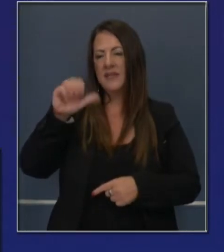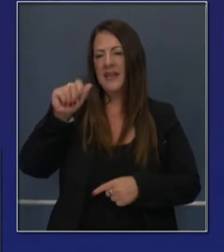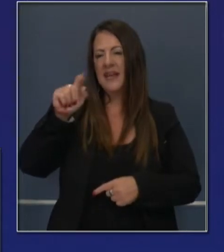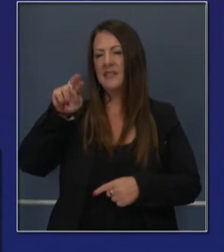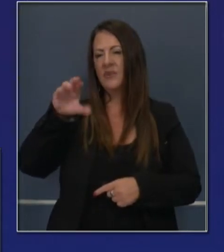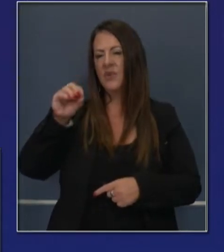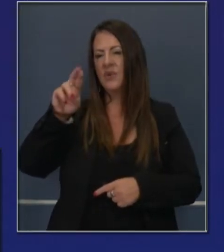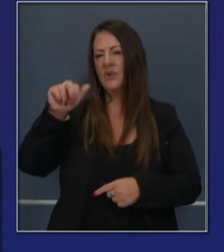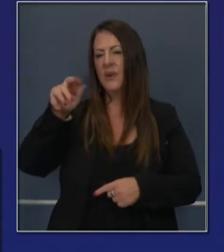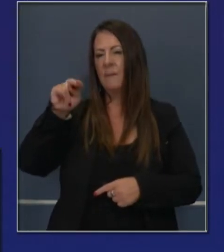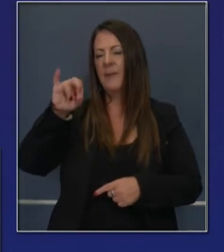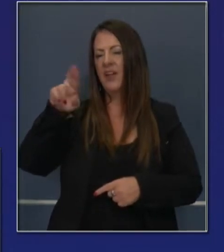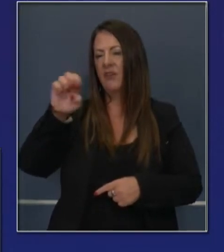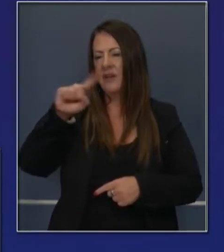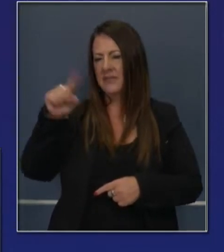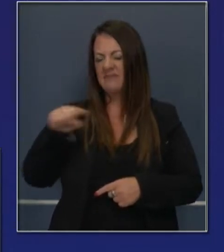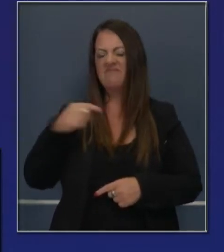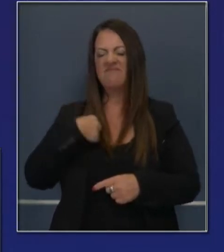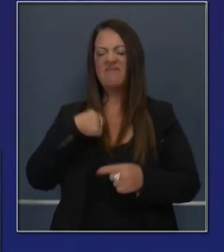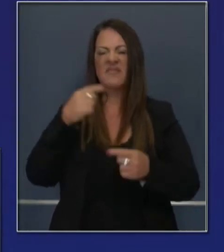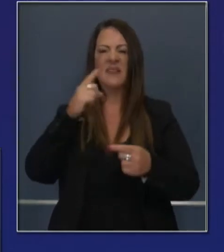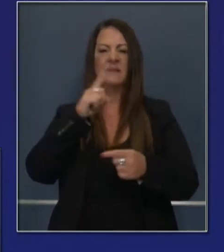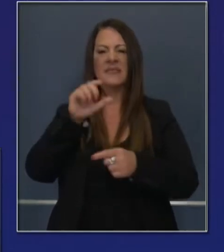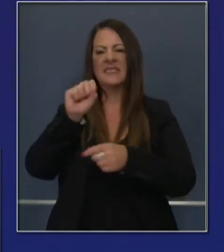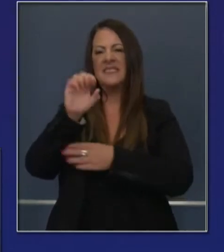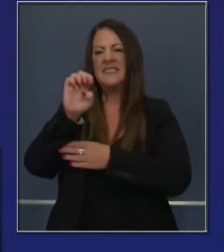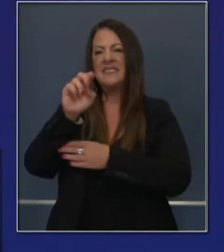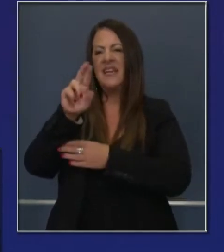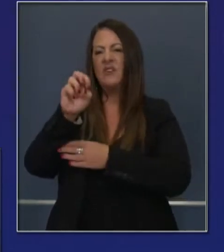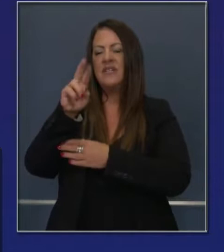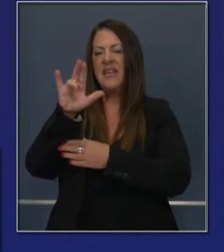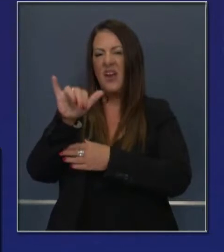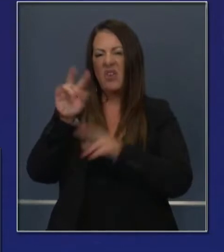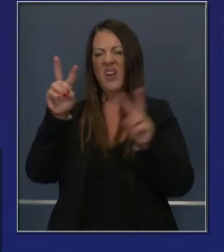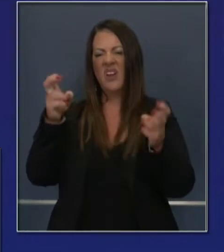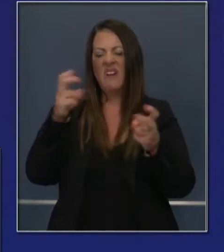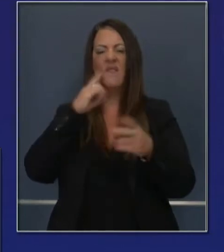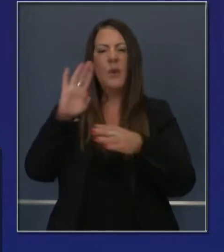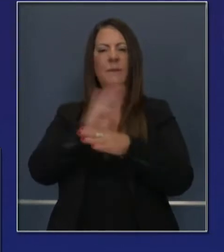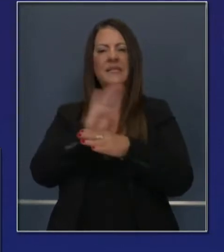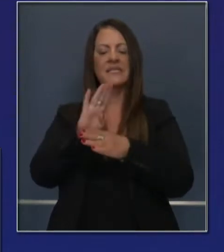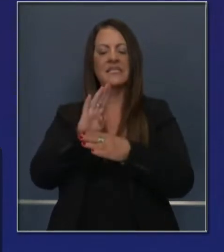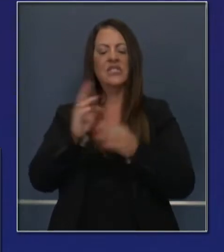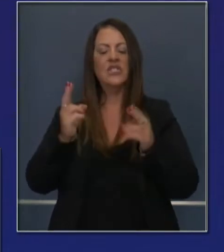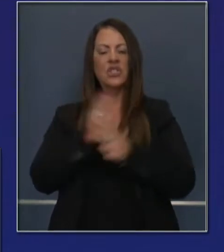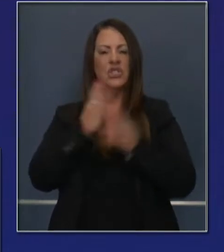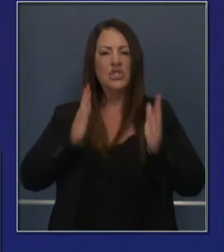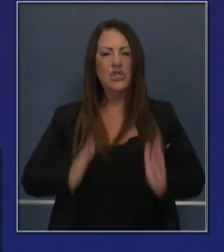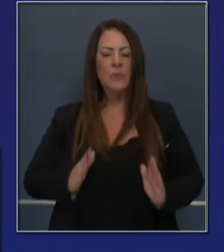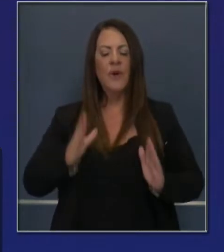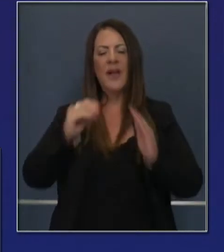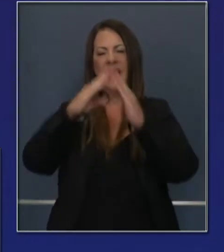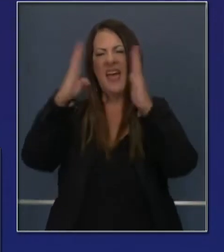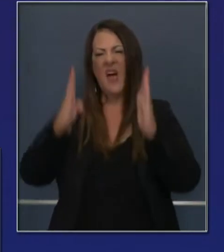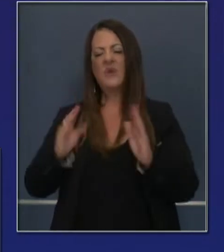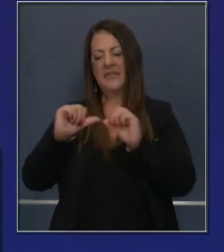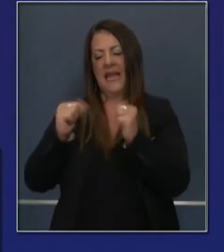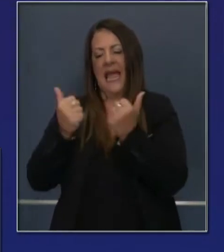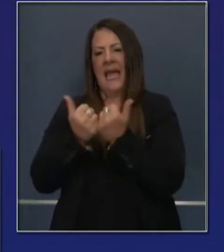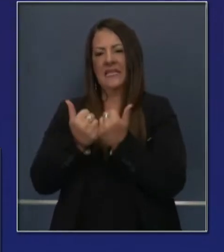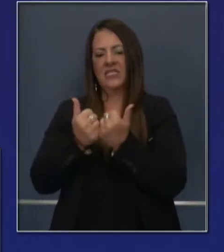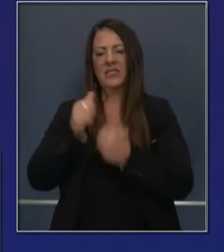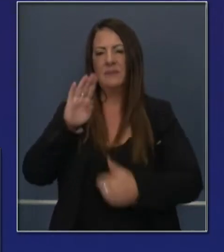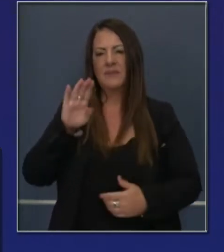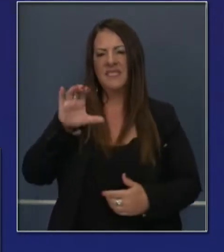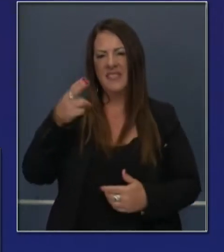I serve as the secretary of California's Business Consumer Services and Housing Agency. And just want to